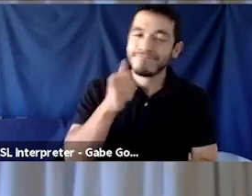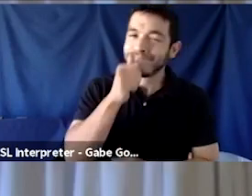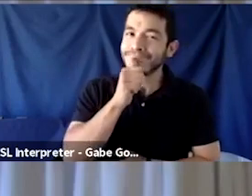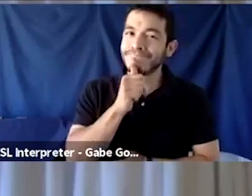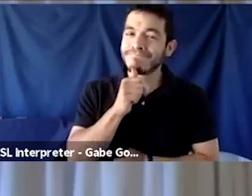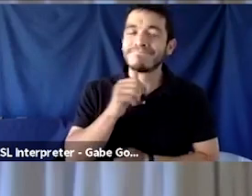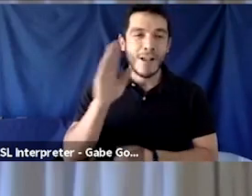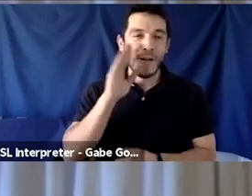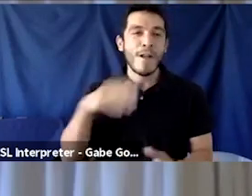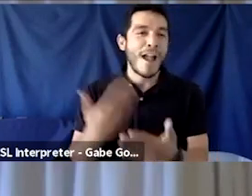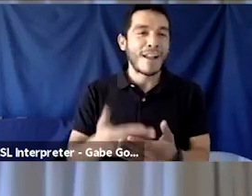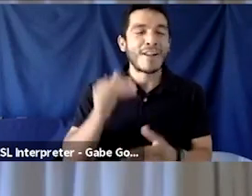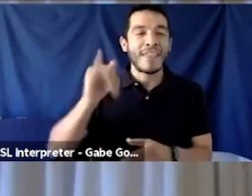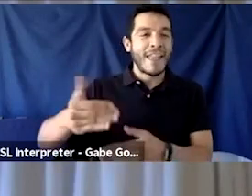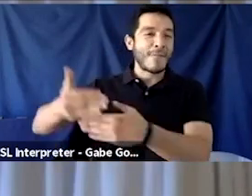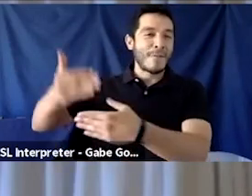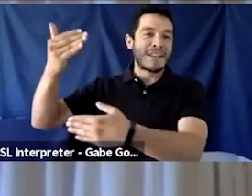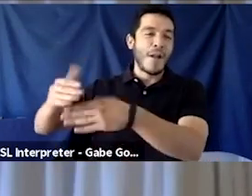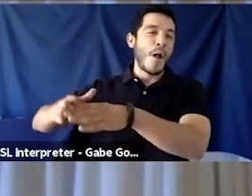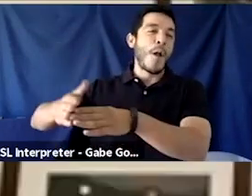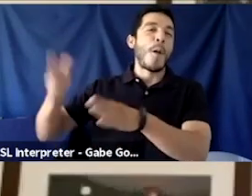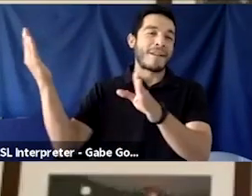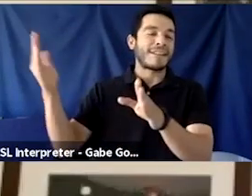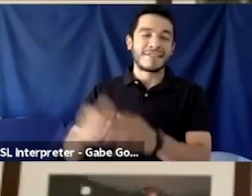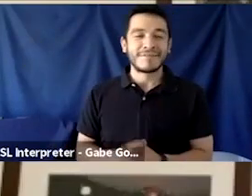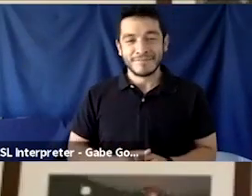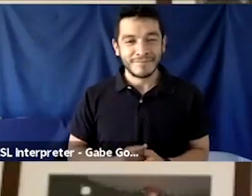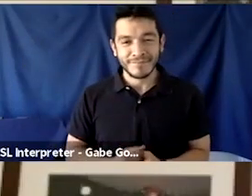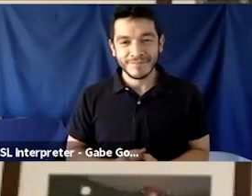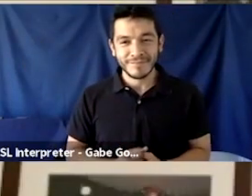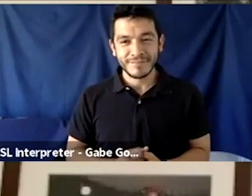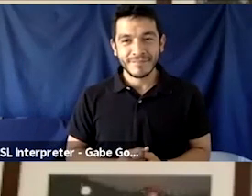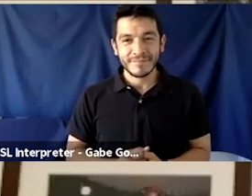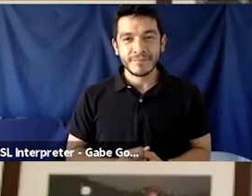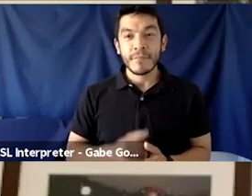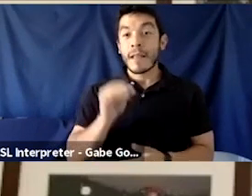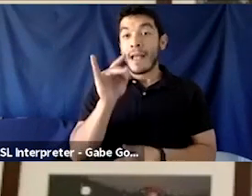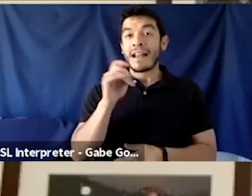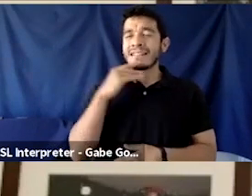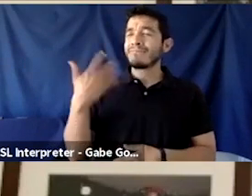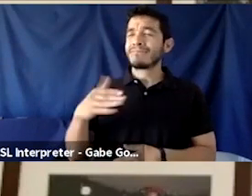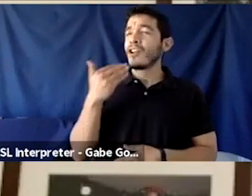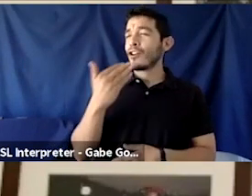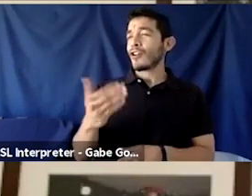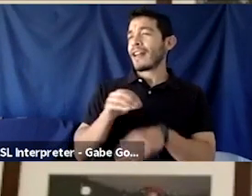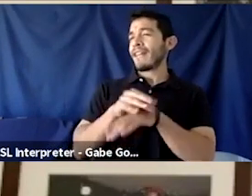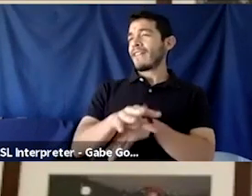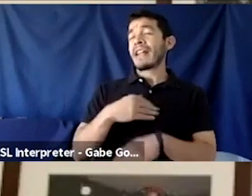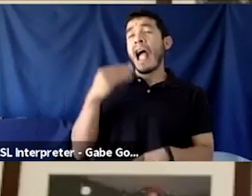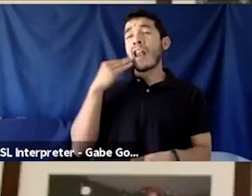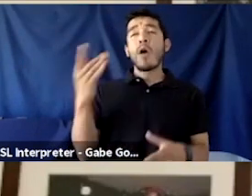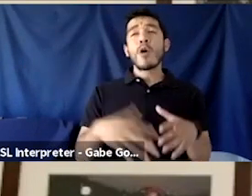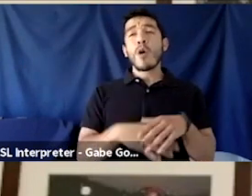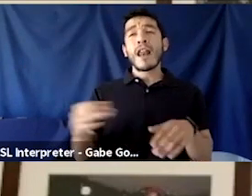You will get to that open window. Really sage advice. So I know we're running out on time, but